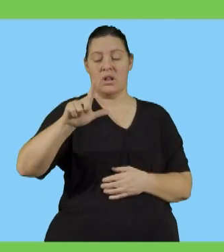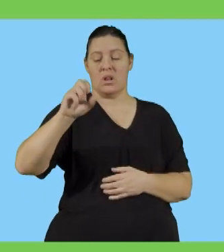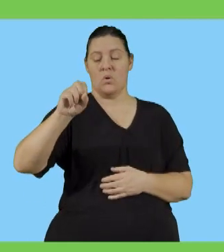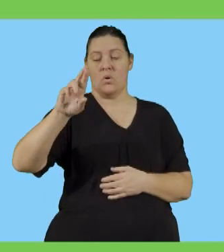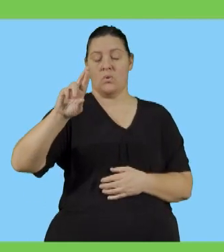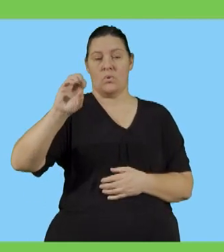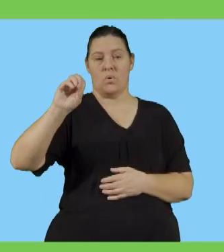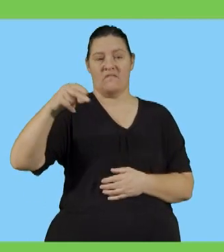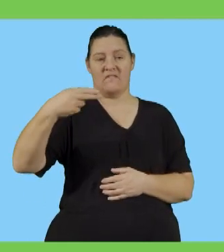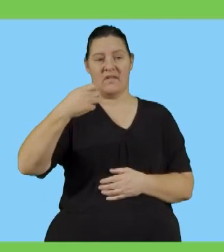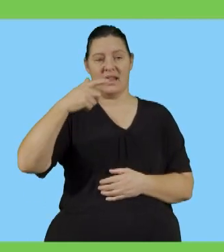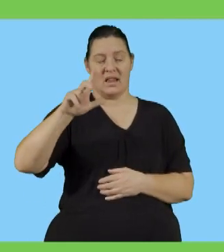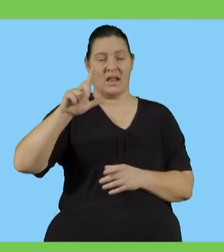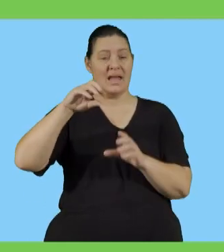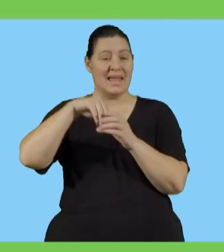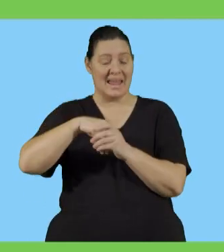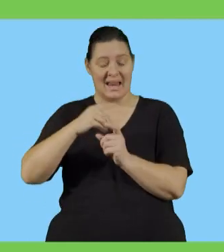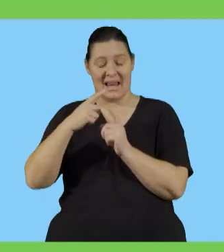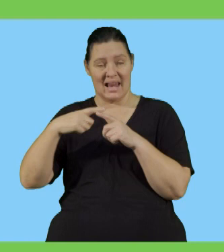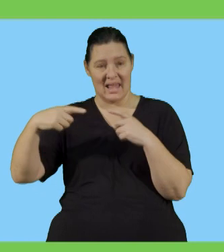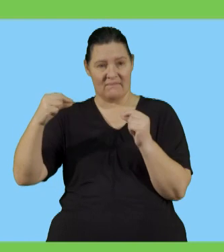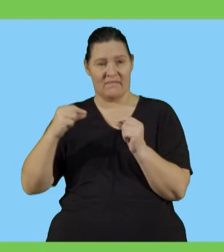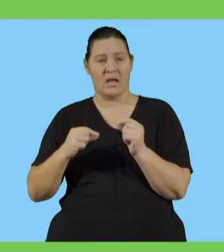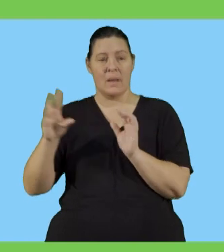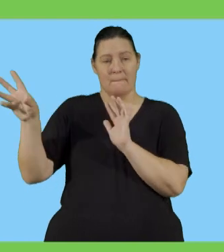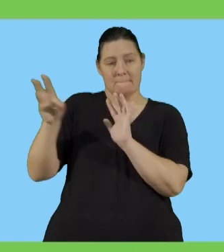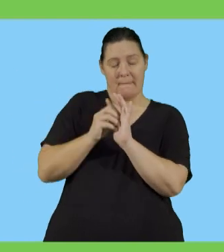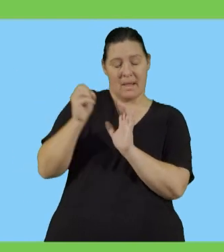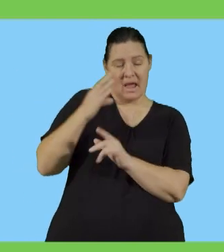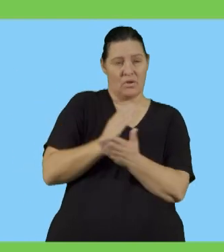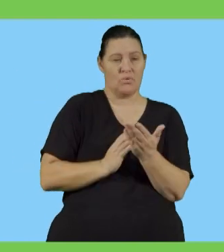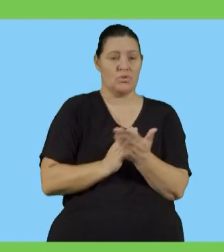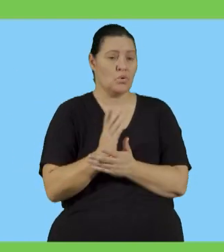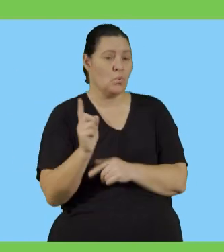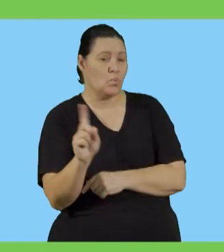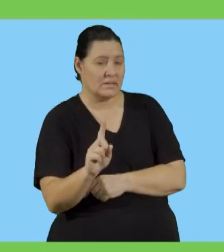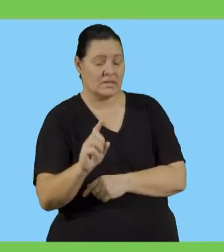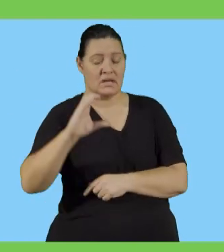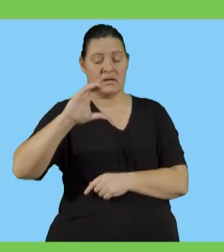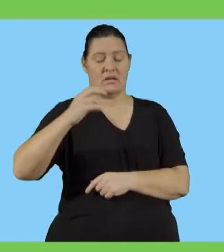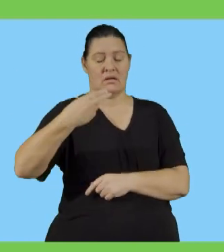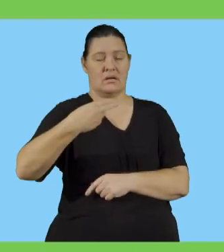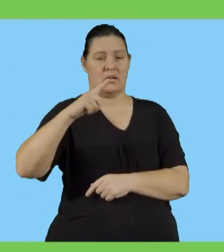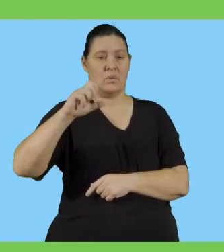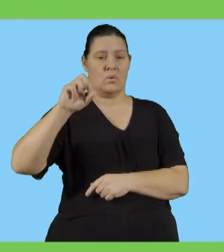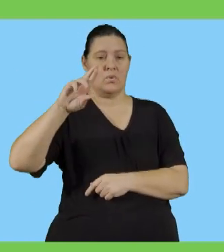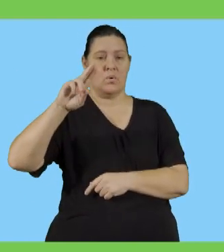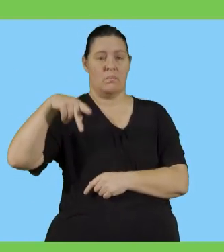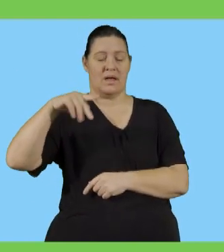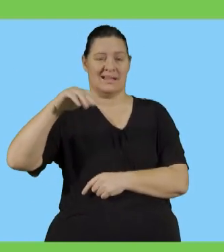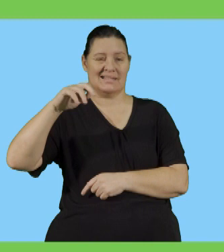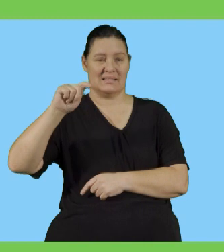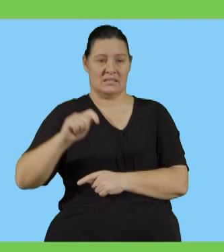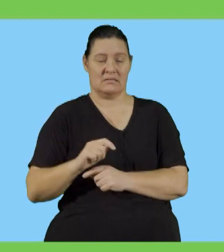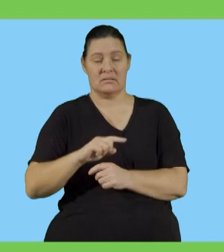the sunlight through the chloroplast. Right. The next one is the plants